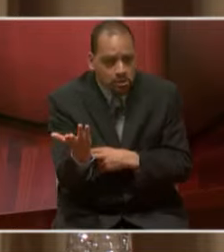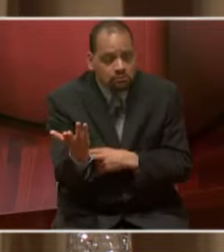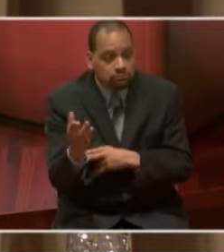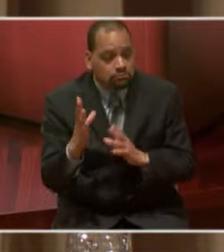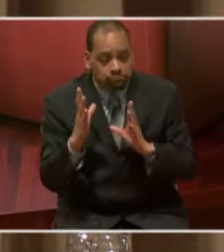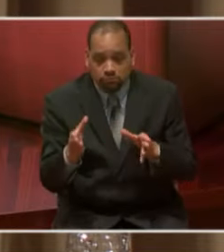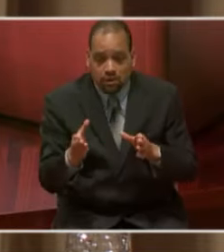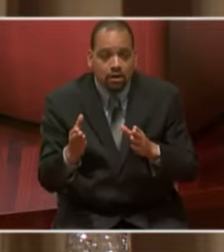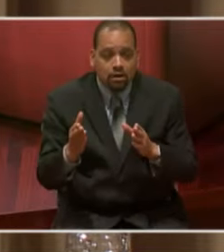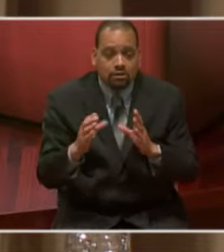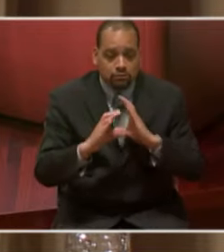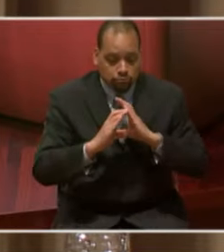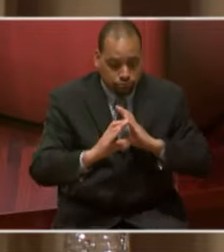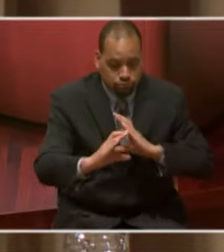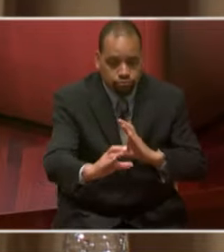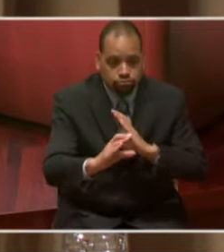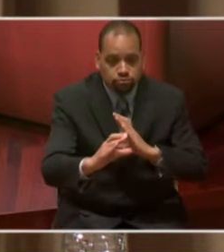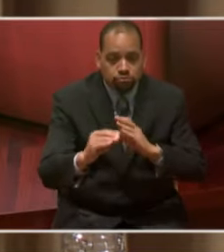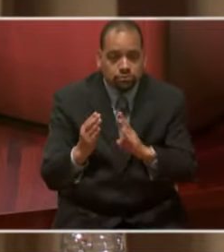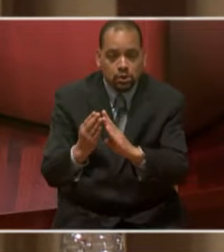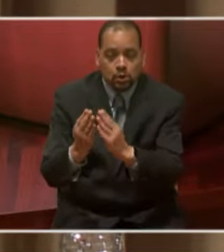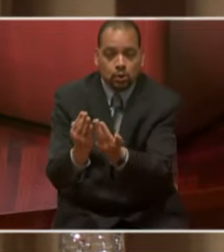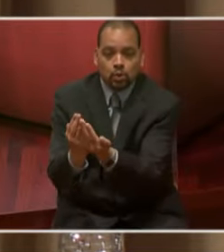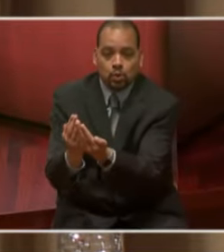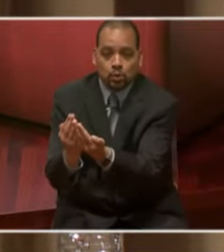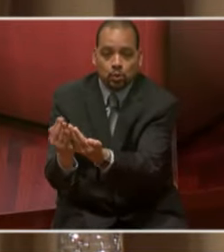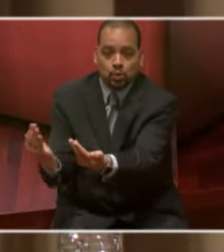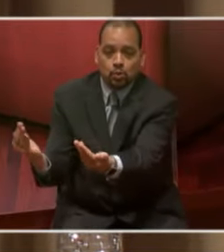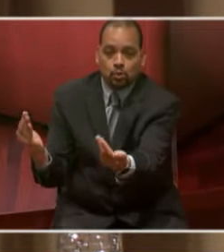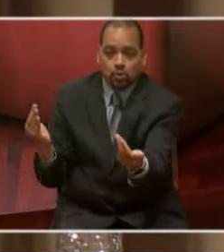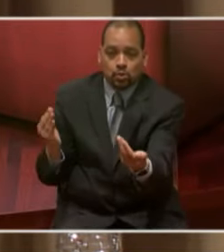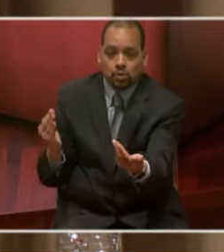cab driver to get out. She would drive the cab.